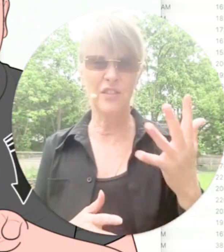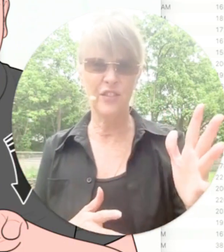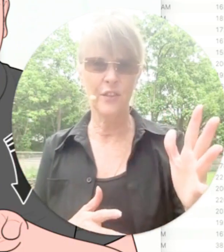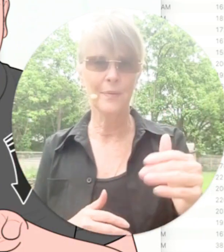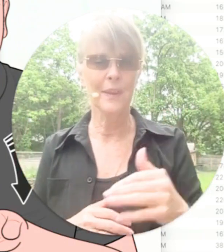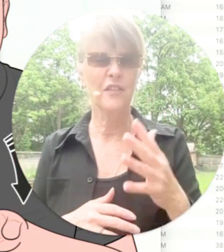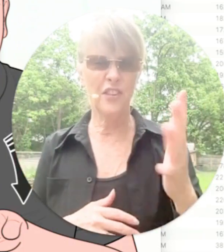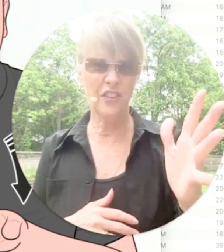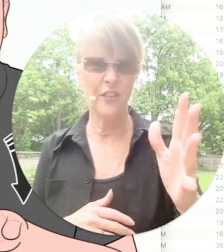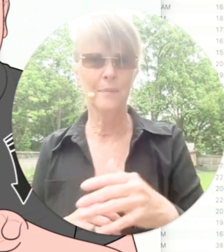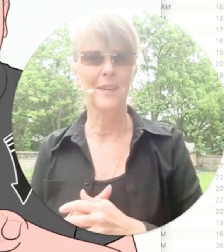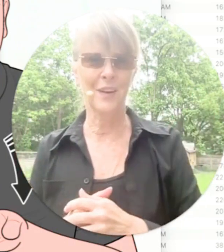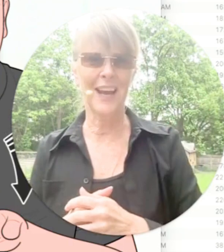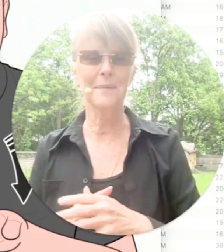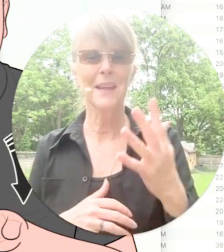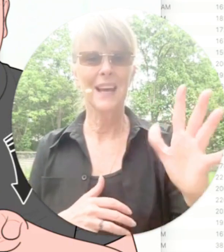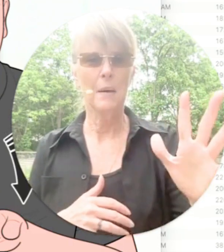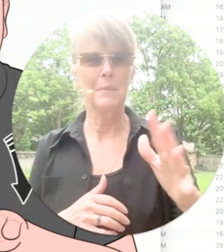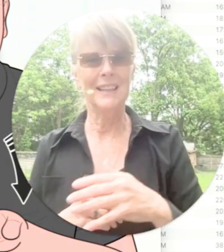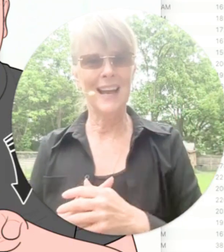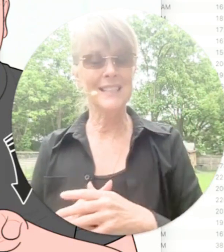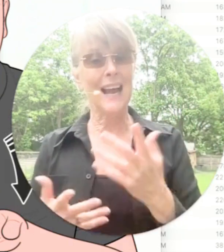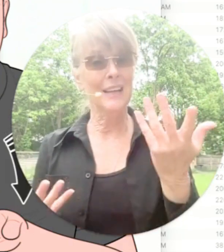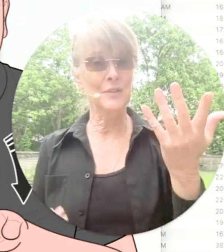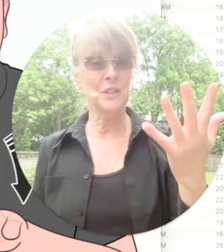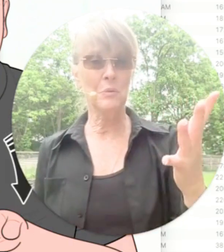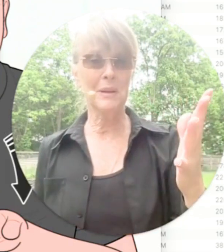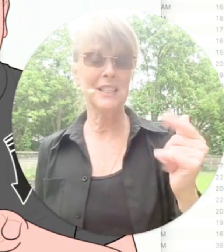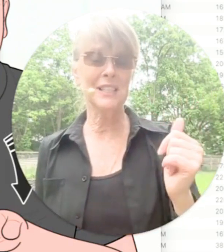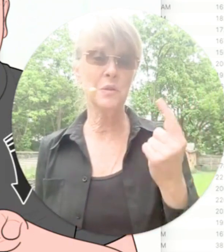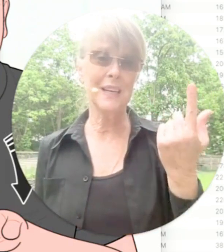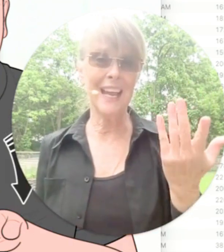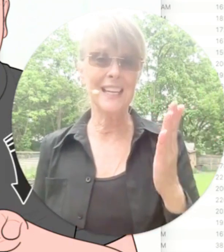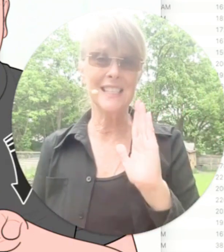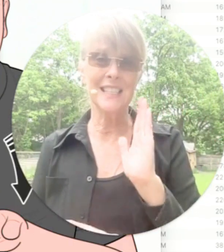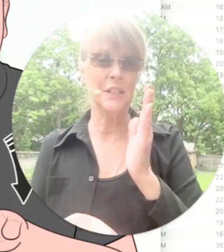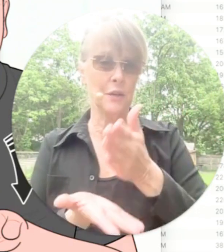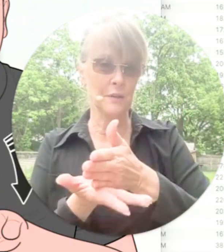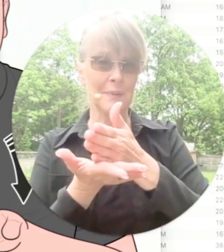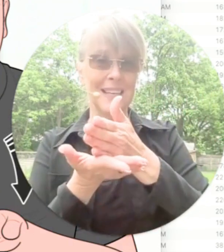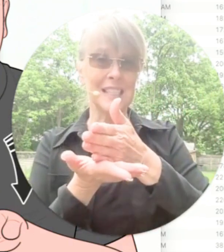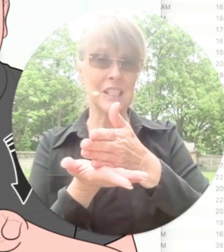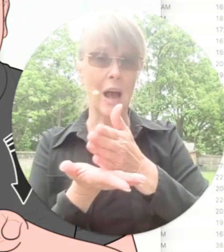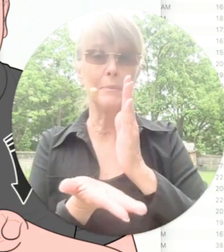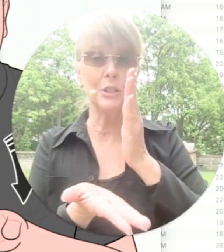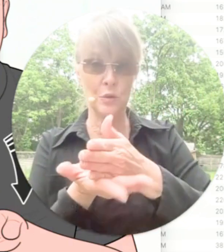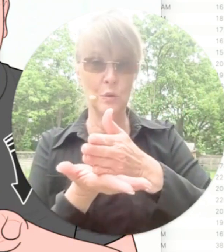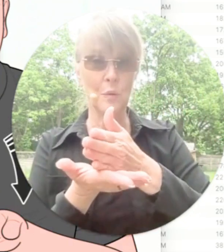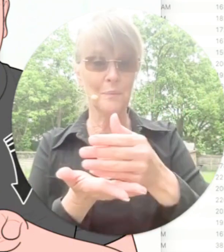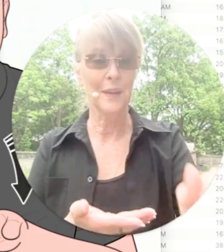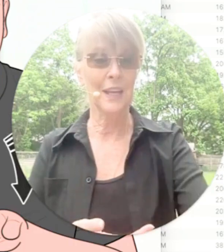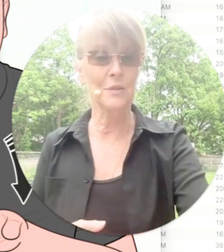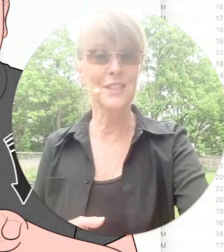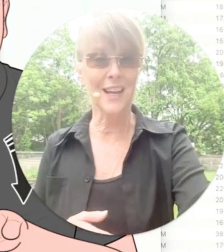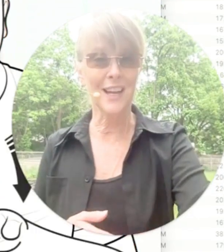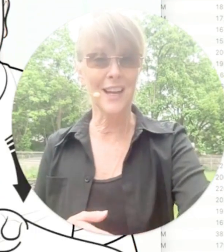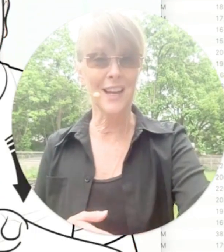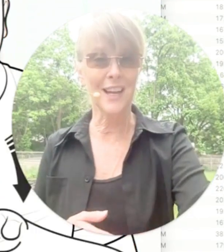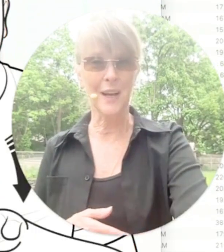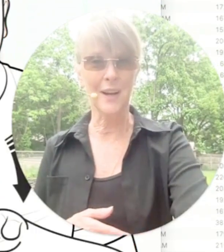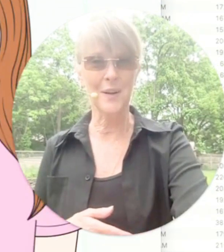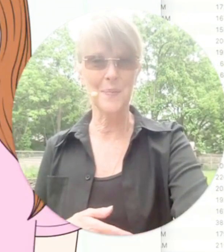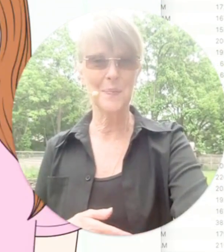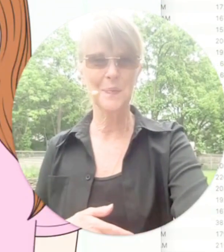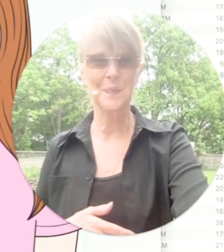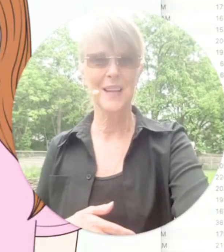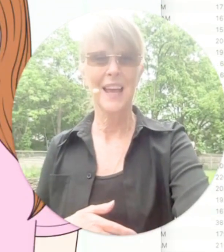sound, okay? But I use this one because it's one hand. It's easier than stop. But you can use stop as